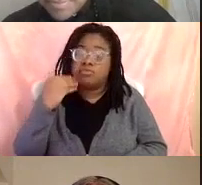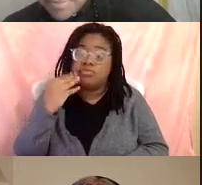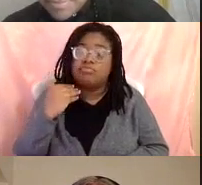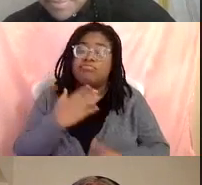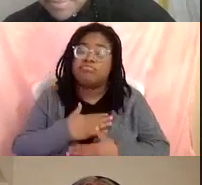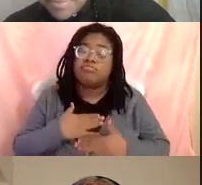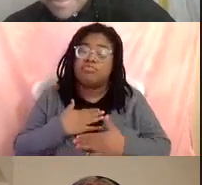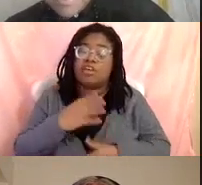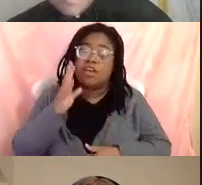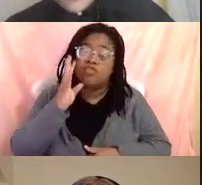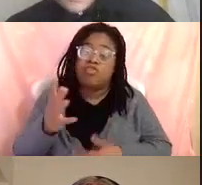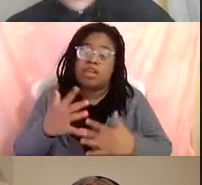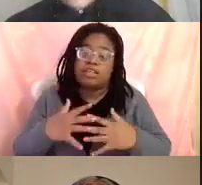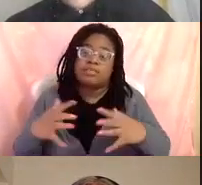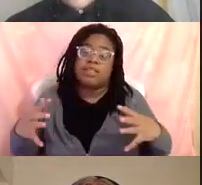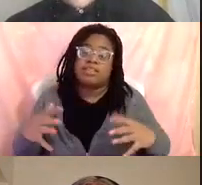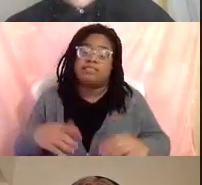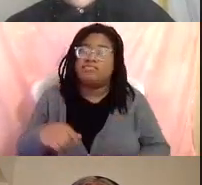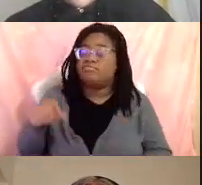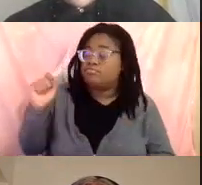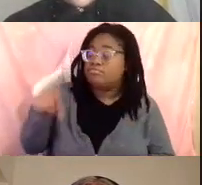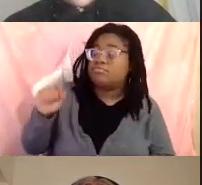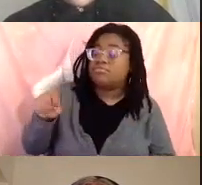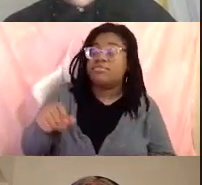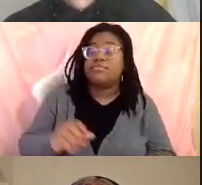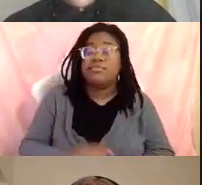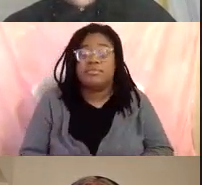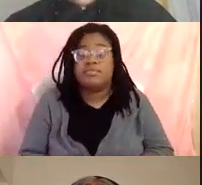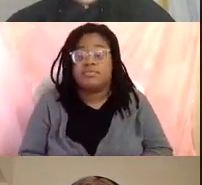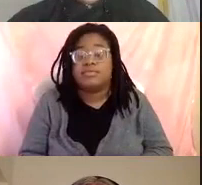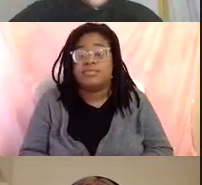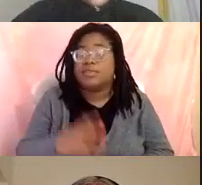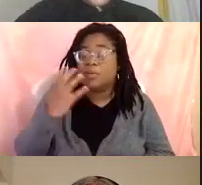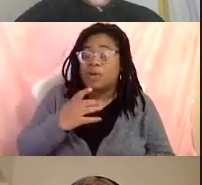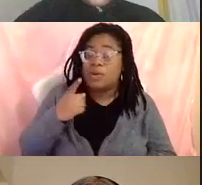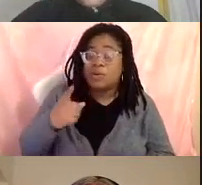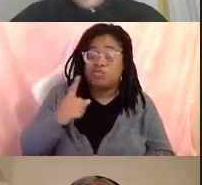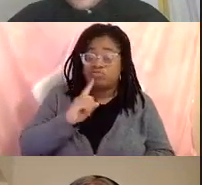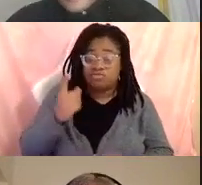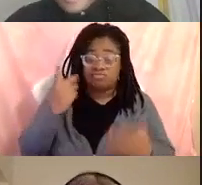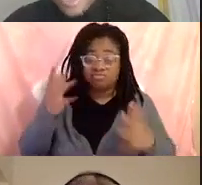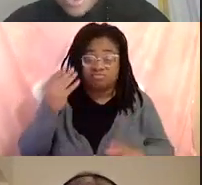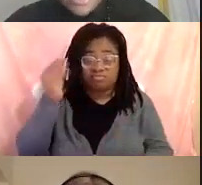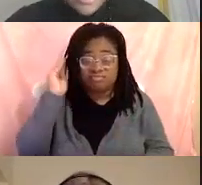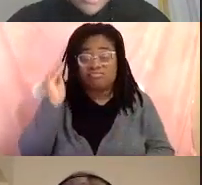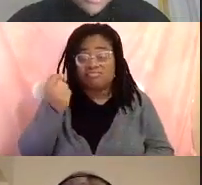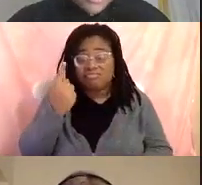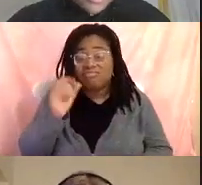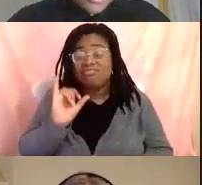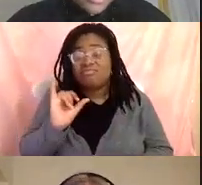create expansiveness. Yes. Wow, y'all really got it. You really, really got